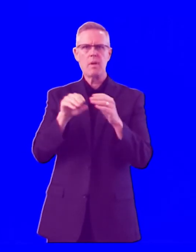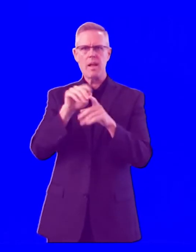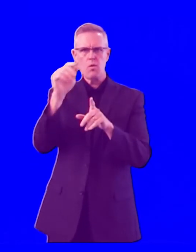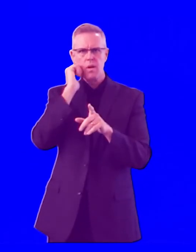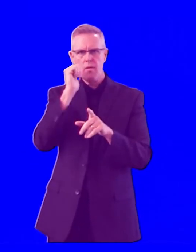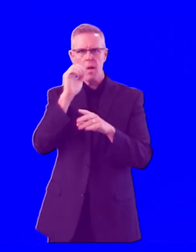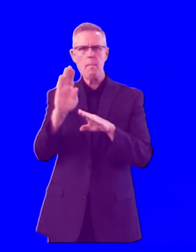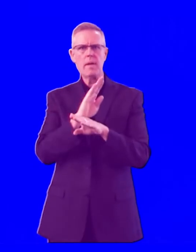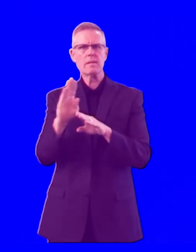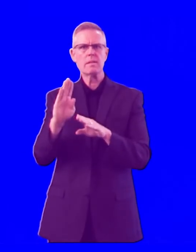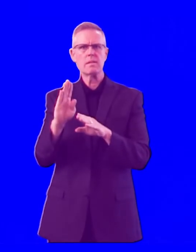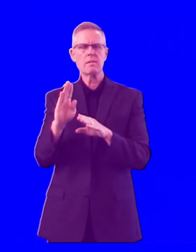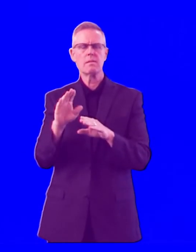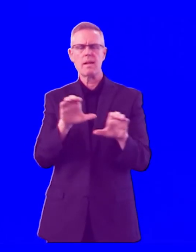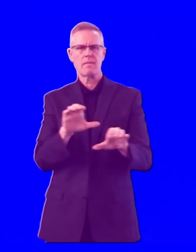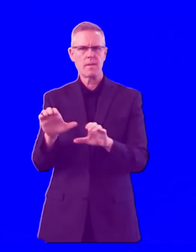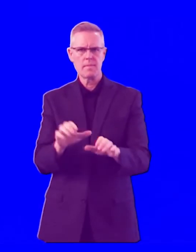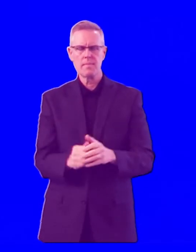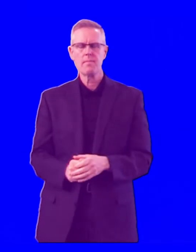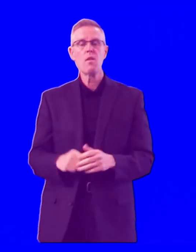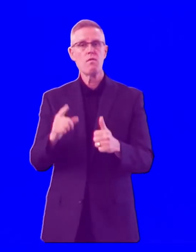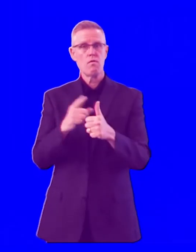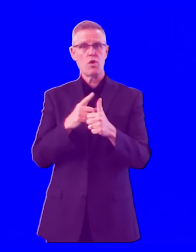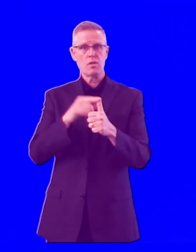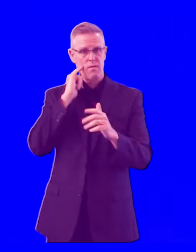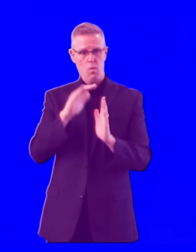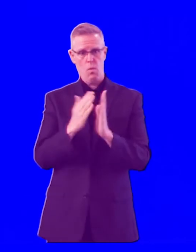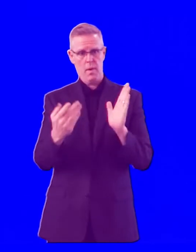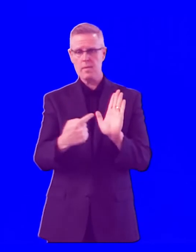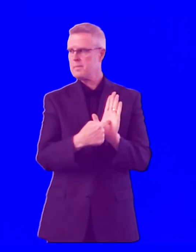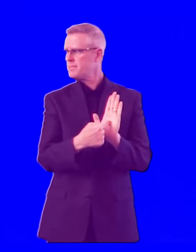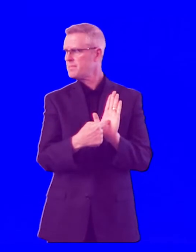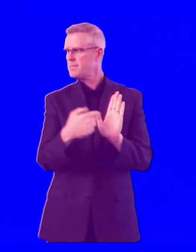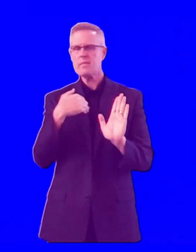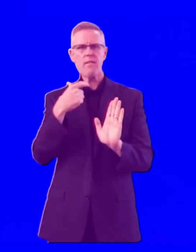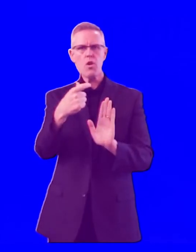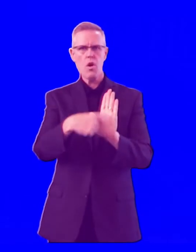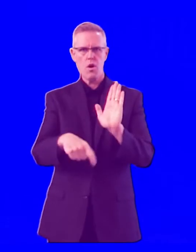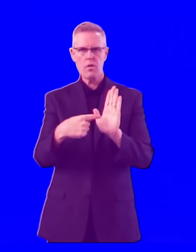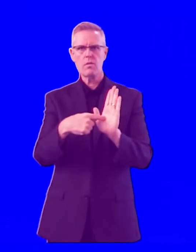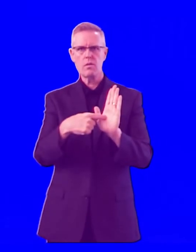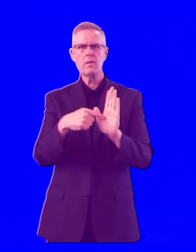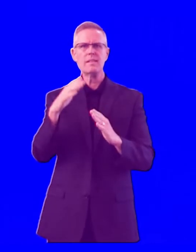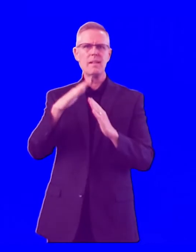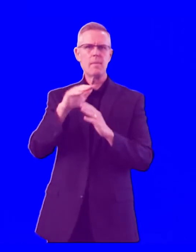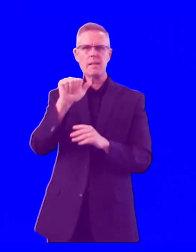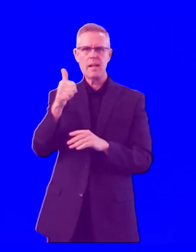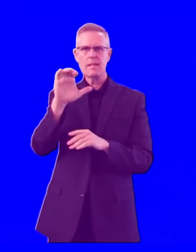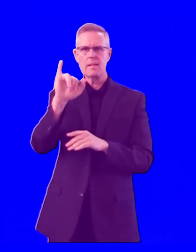day-to-day business activities. The first one, if you open, we have an article here about the top